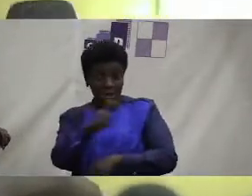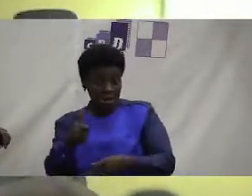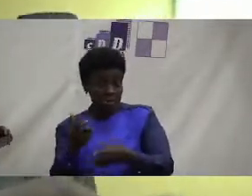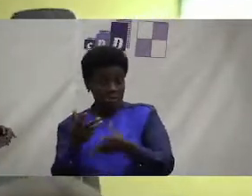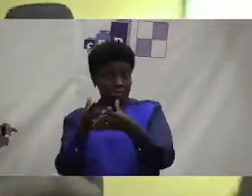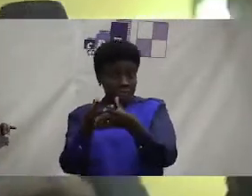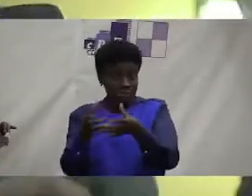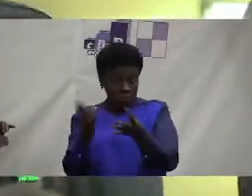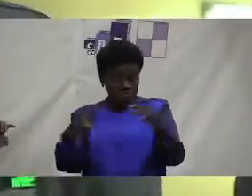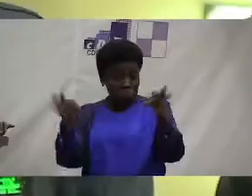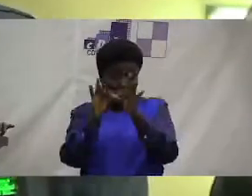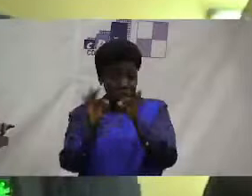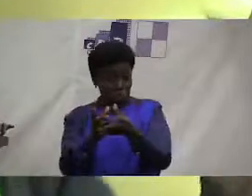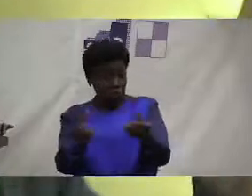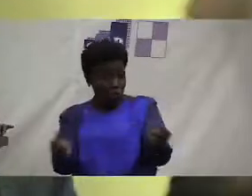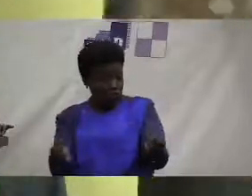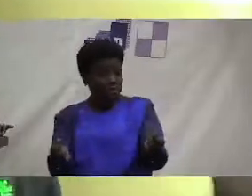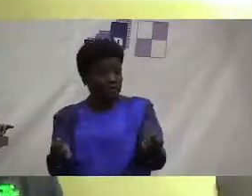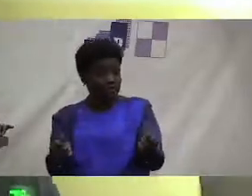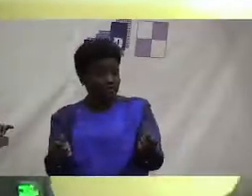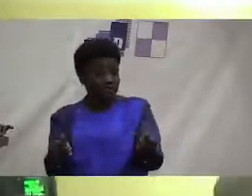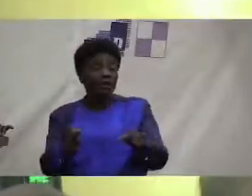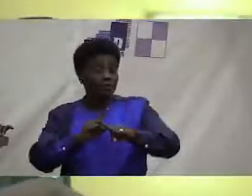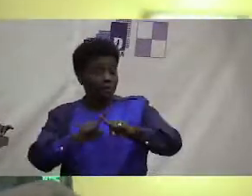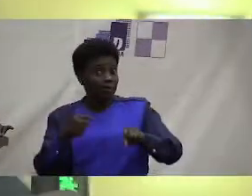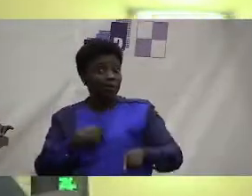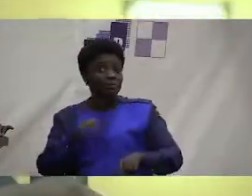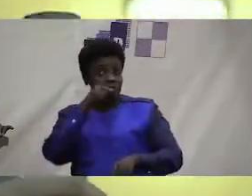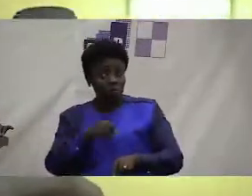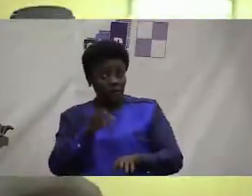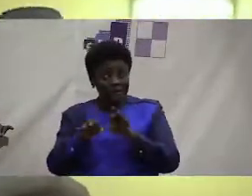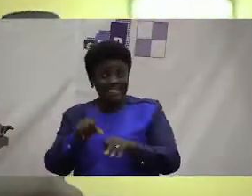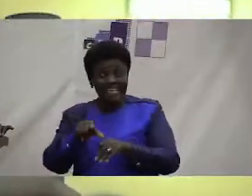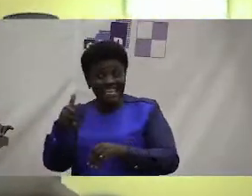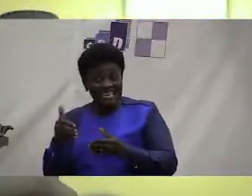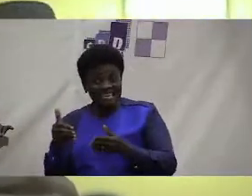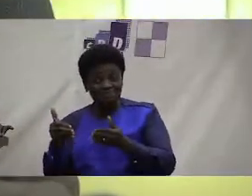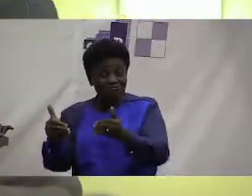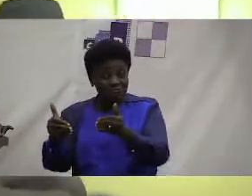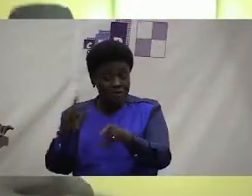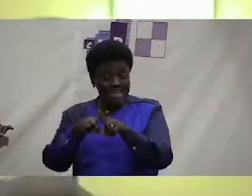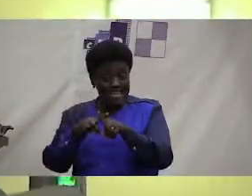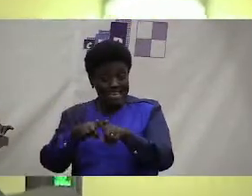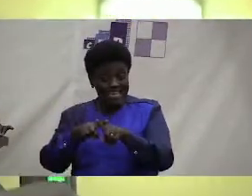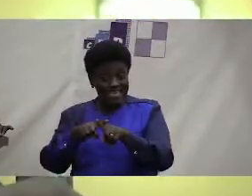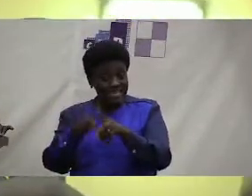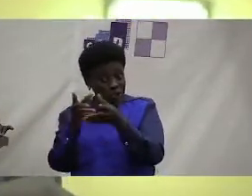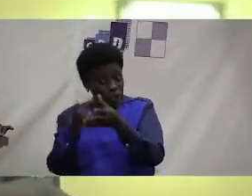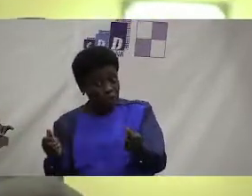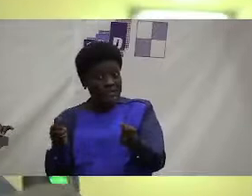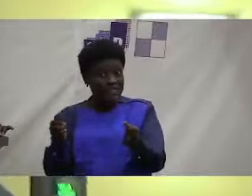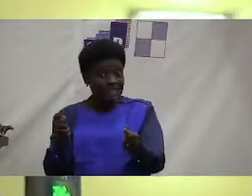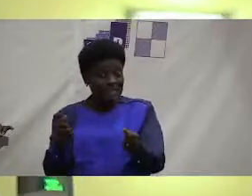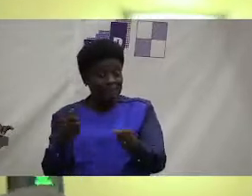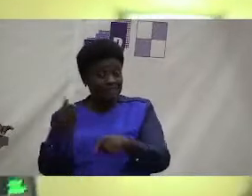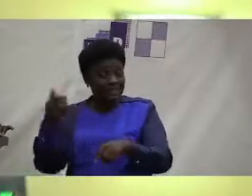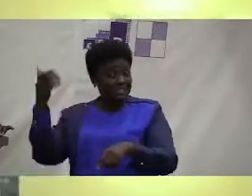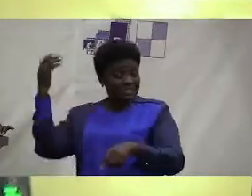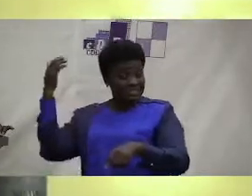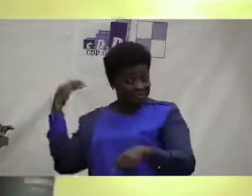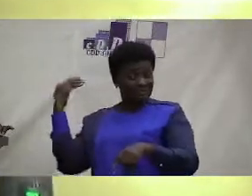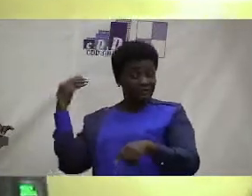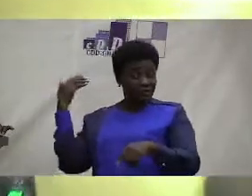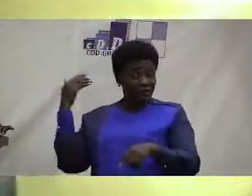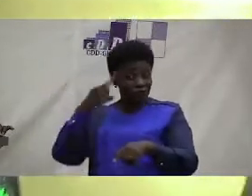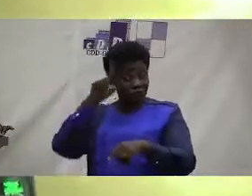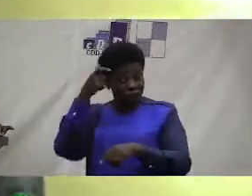intervention, but I am sure if there was any move to oust the then government on the basis of the killing of the people, the